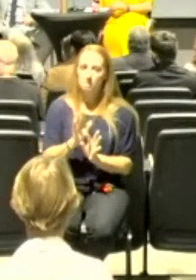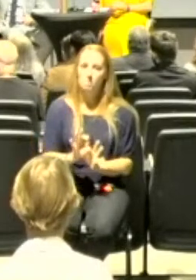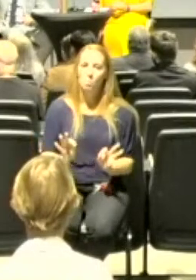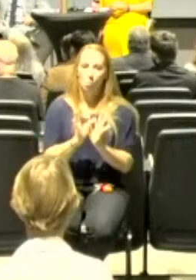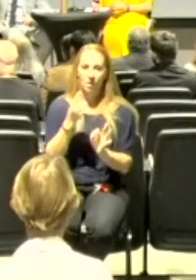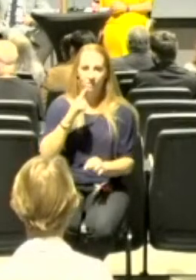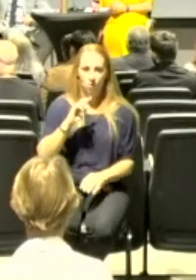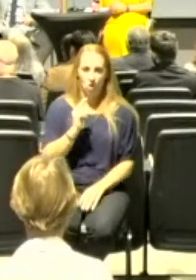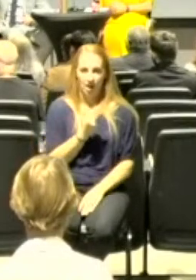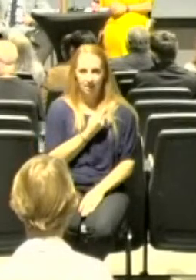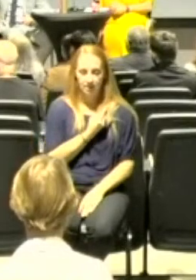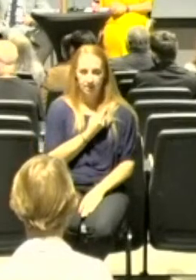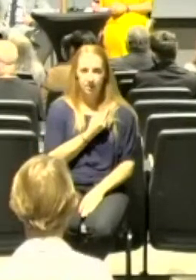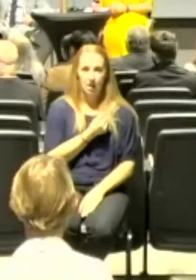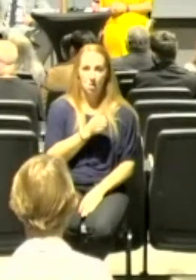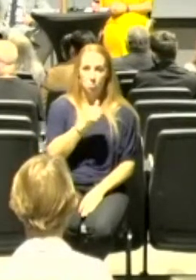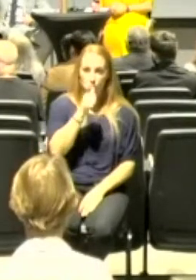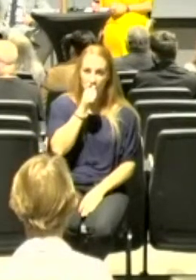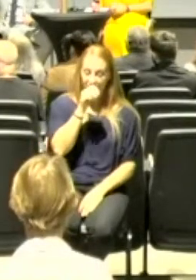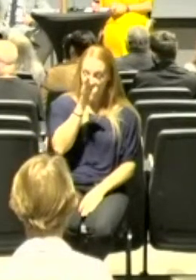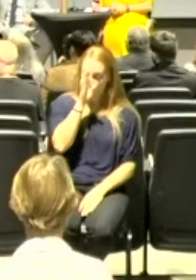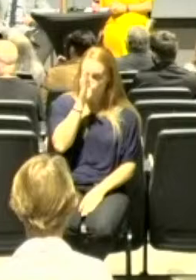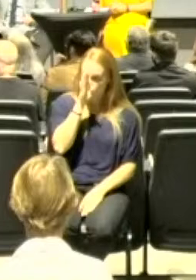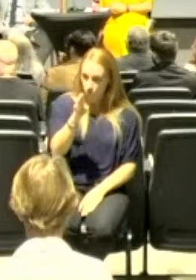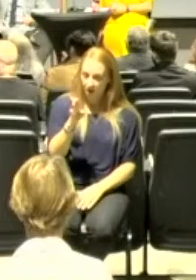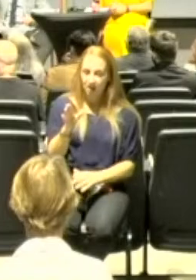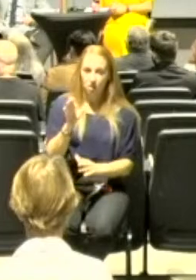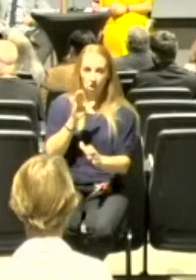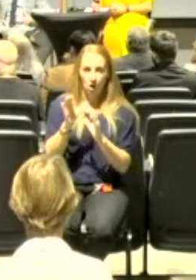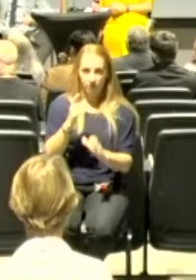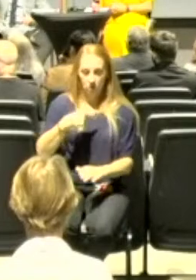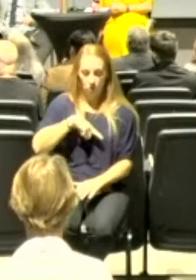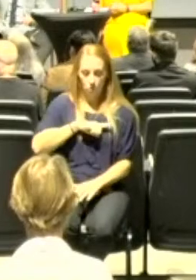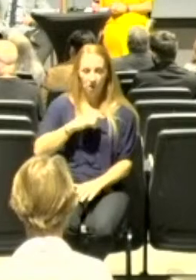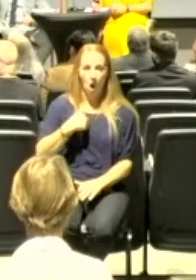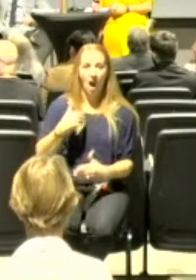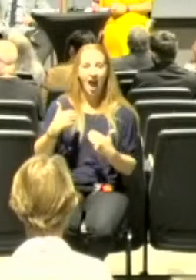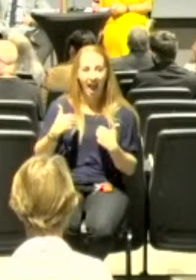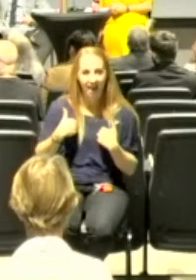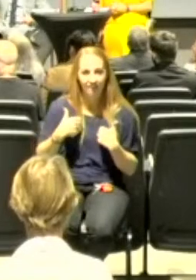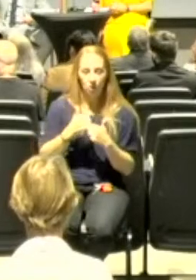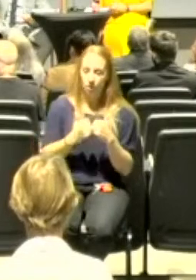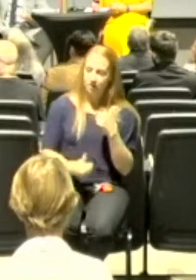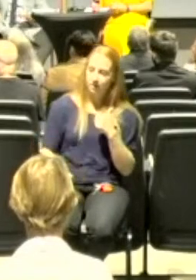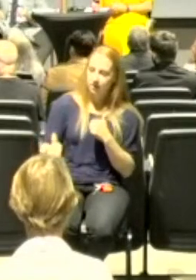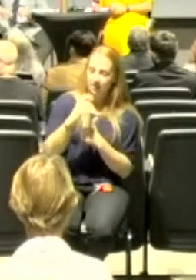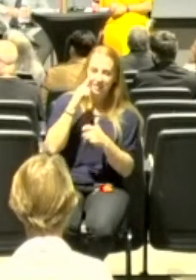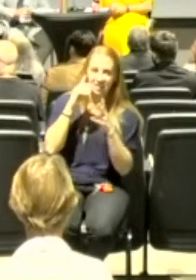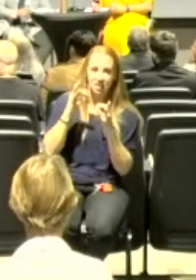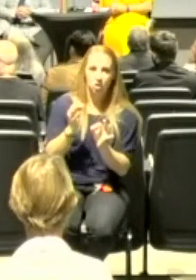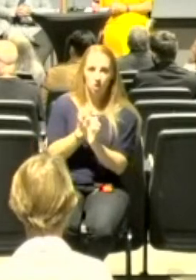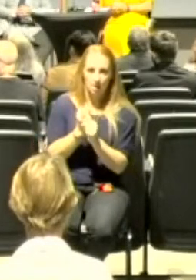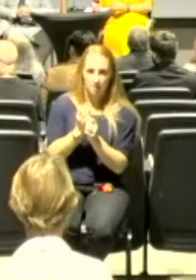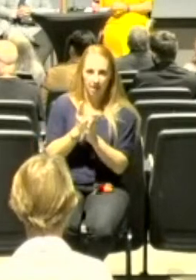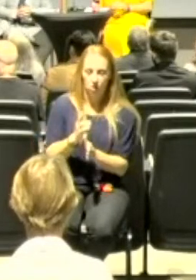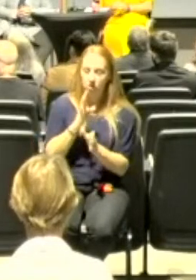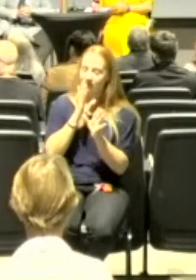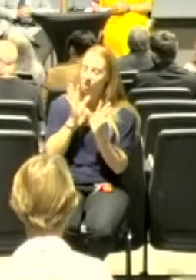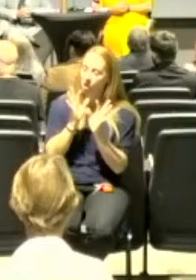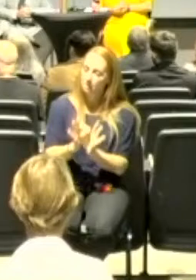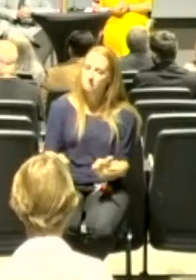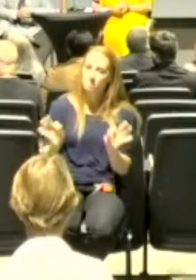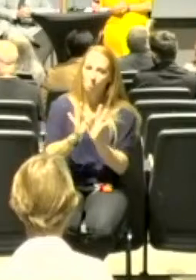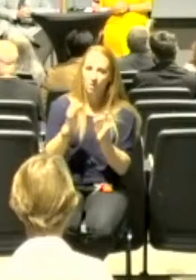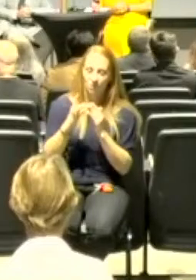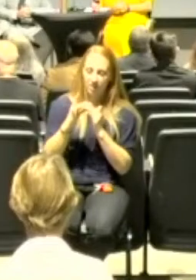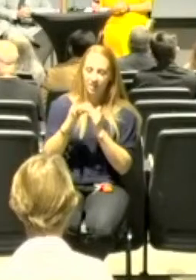us. And in those private and direct conversations that we're having with decision makers, it's important for us, those of us who are in leadership roles, to do